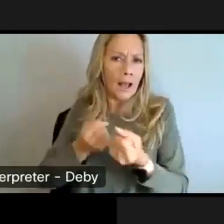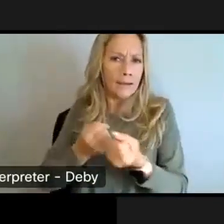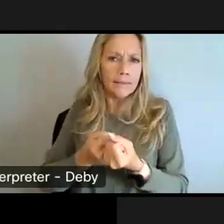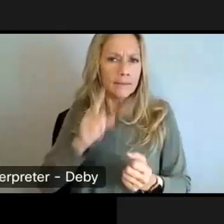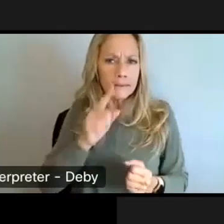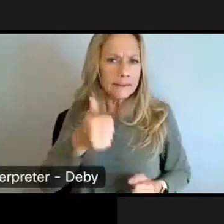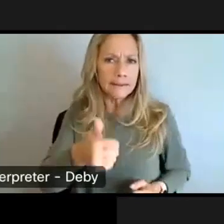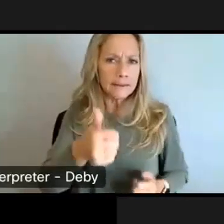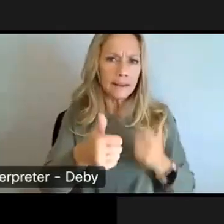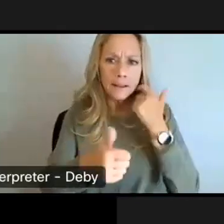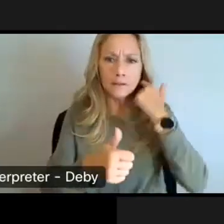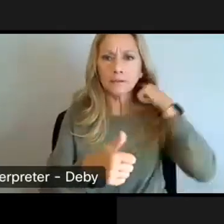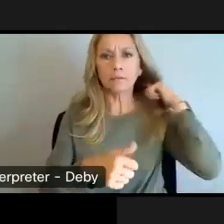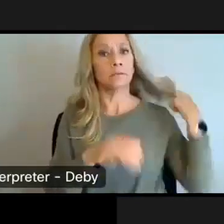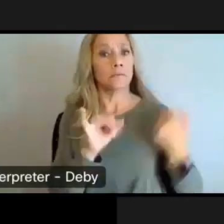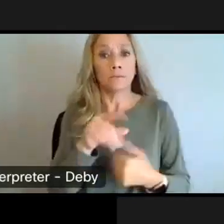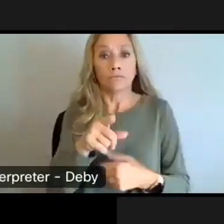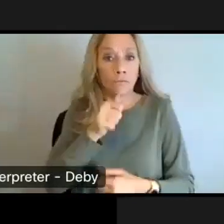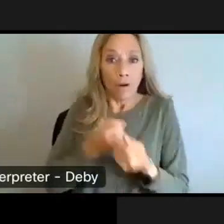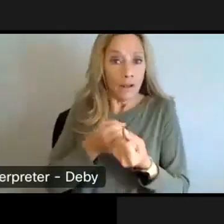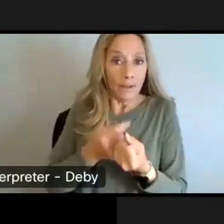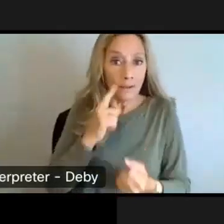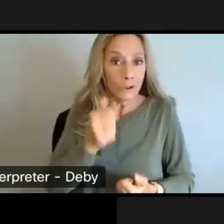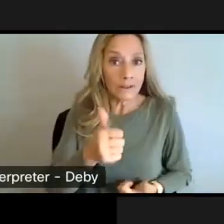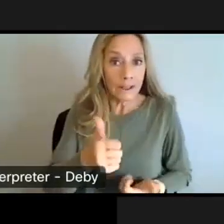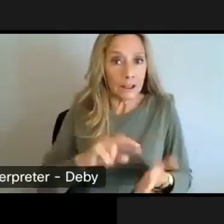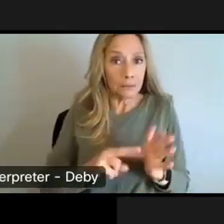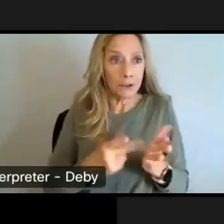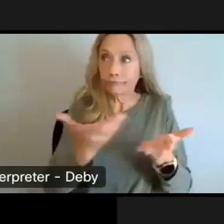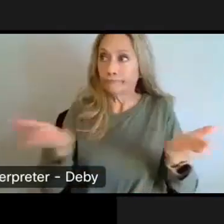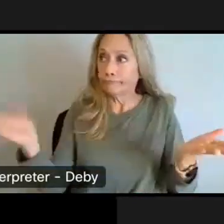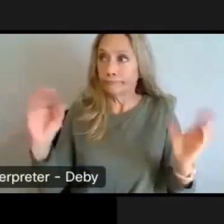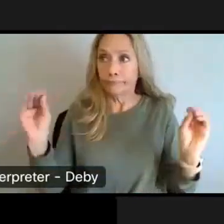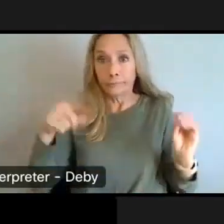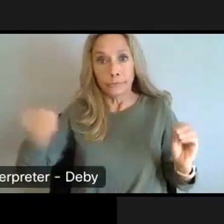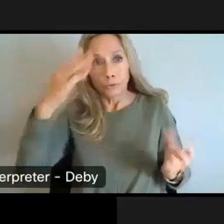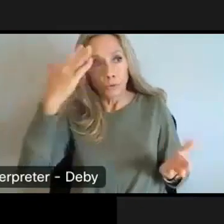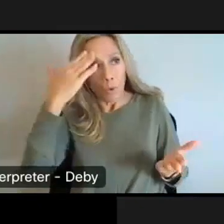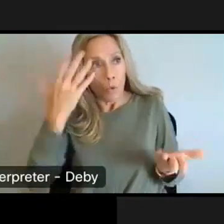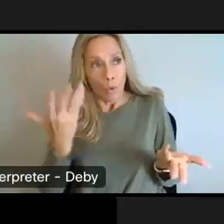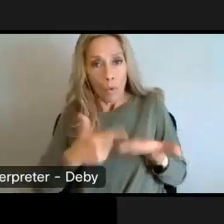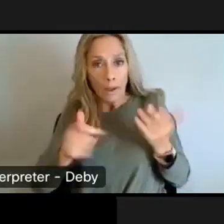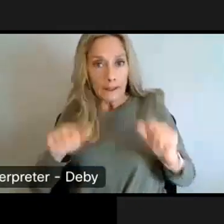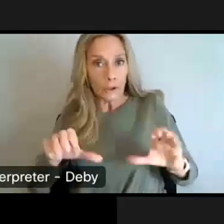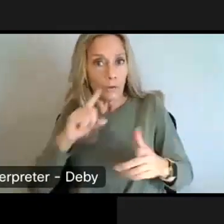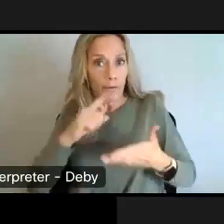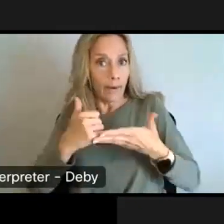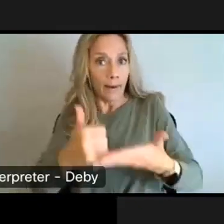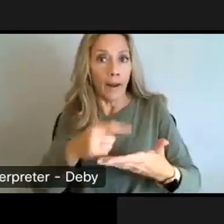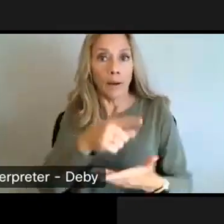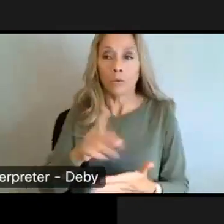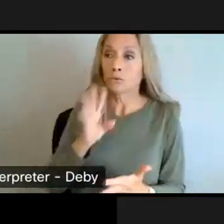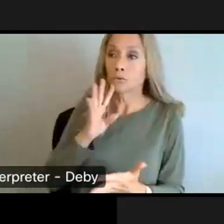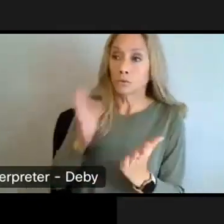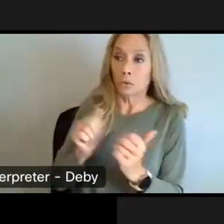yourself, because if you don't, then no one else knows what can do to help. And when you're speaking with your supervisor about